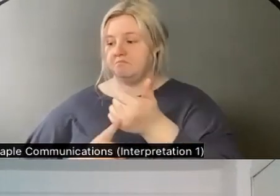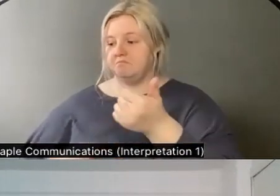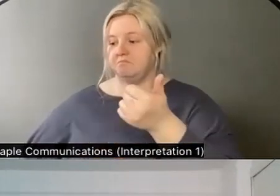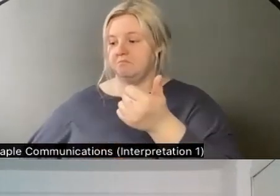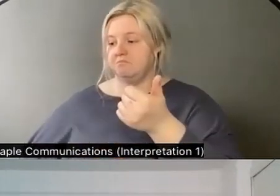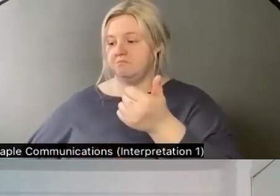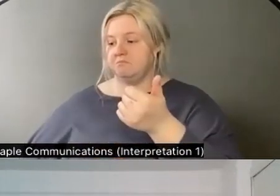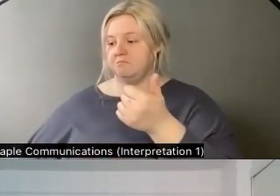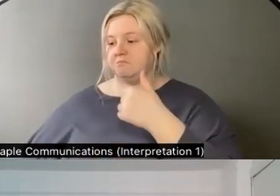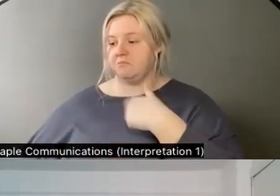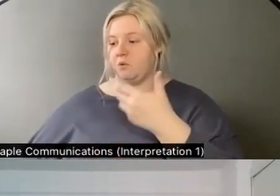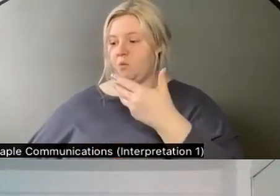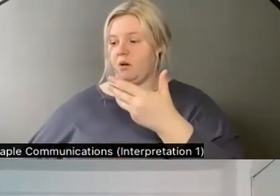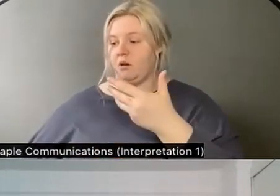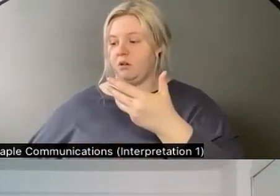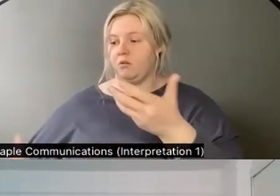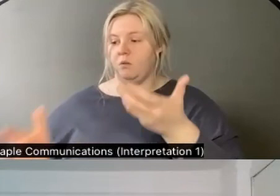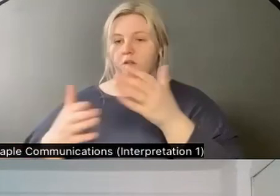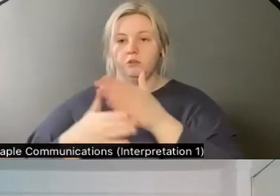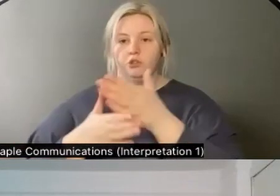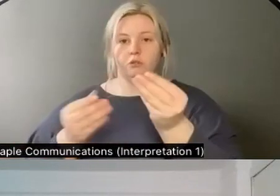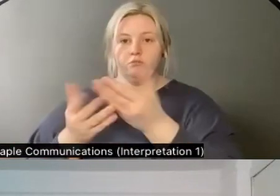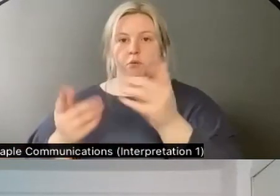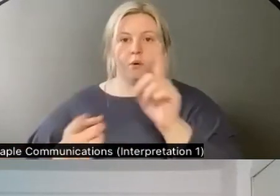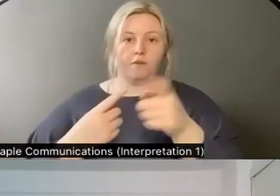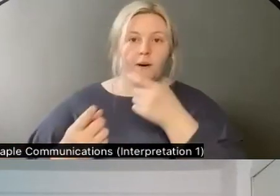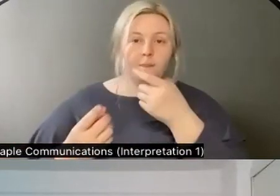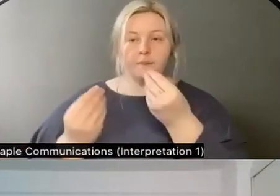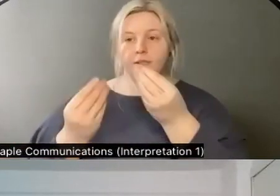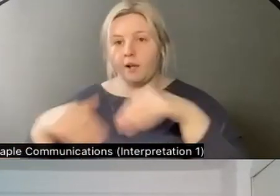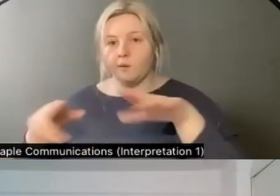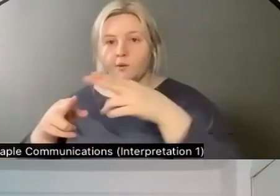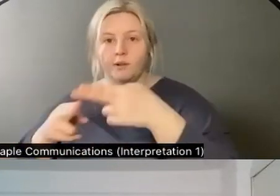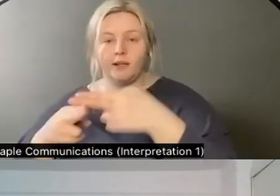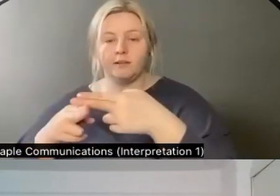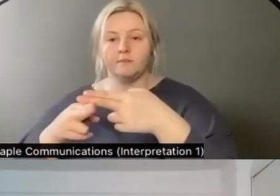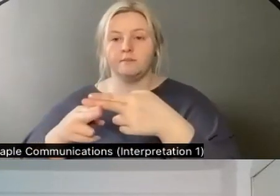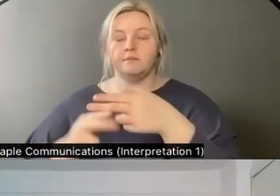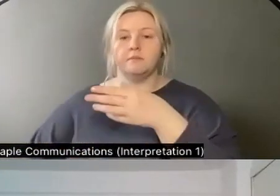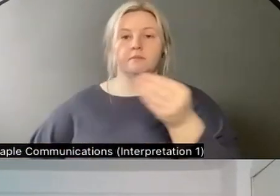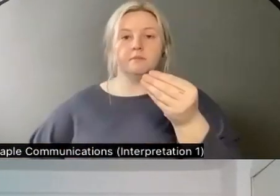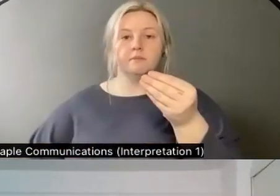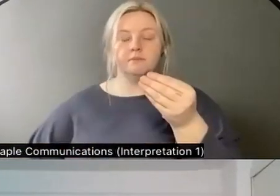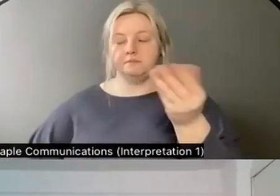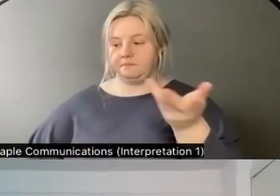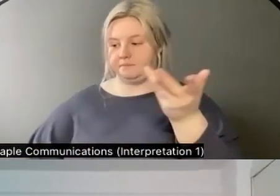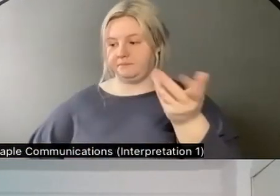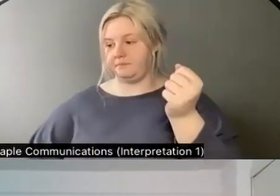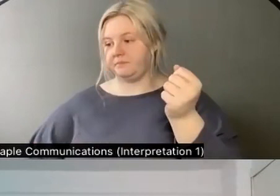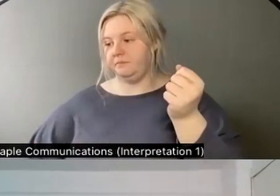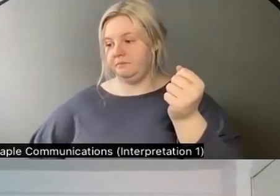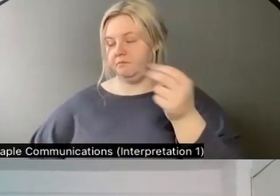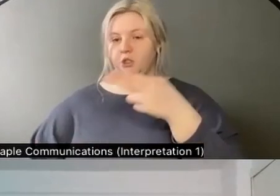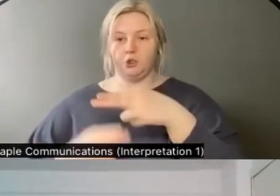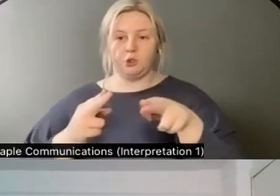with us the territory that you're coming from, and a brief